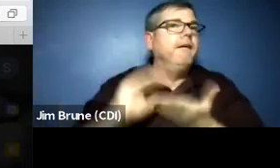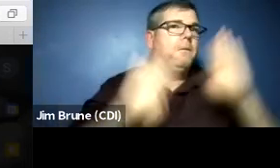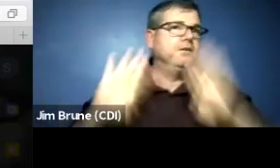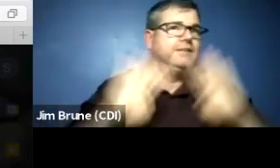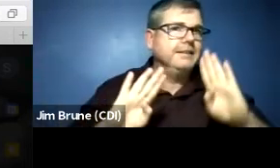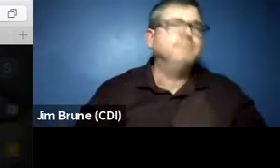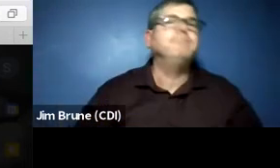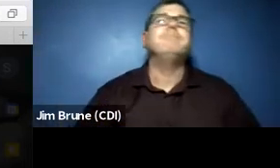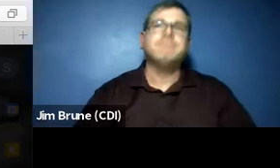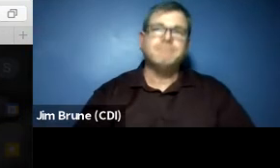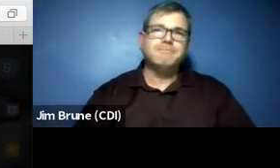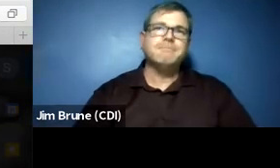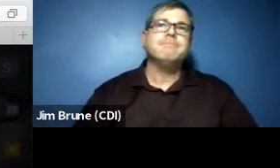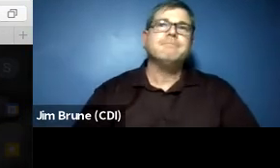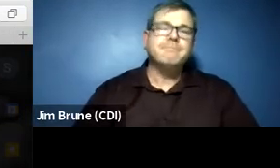Okay.